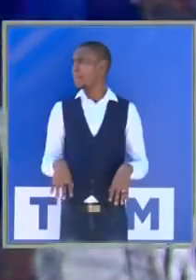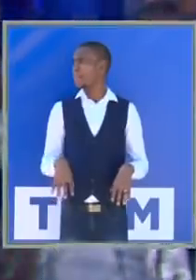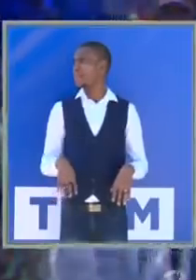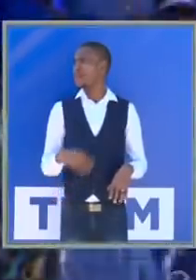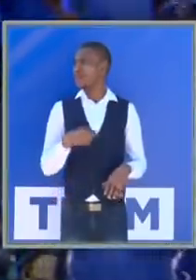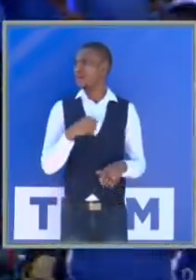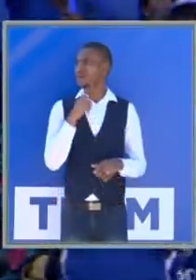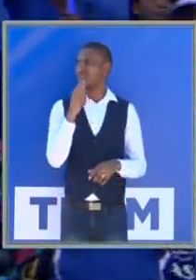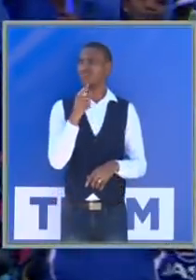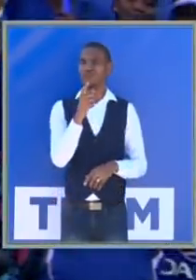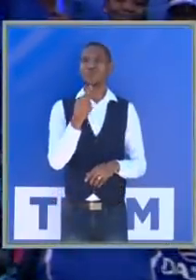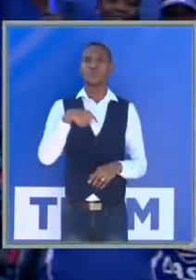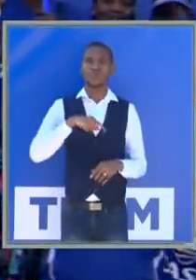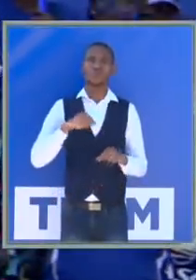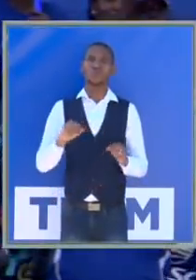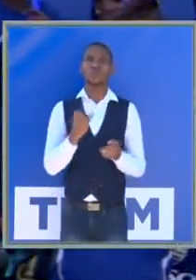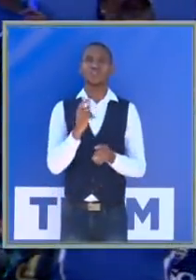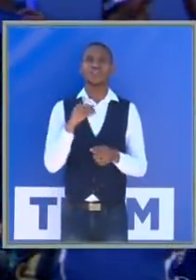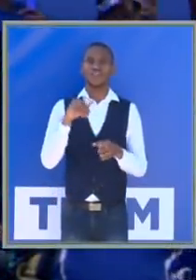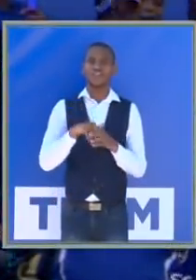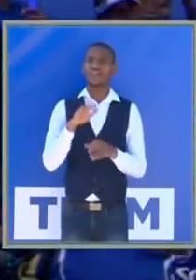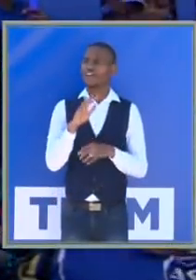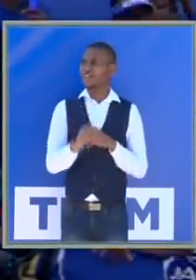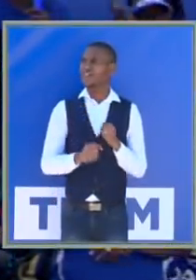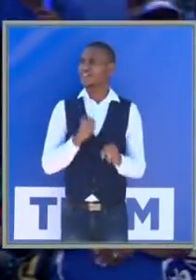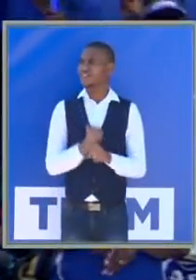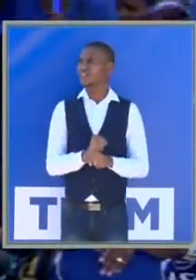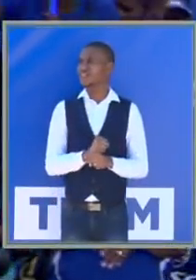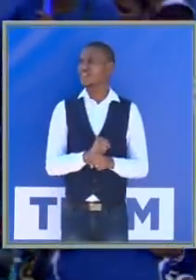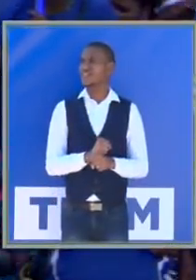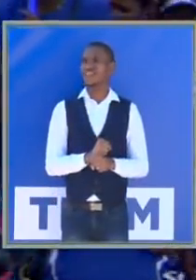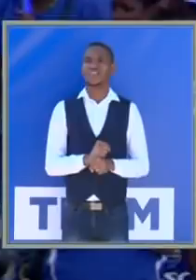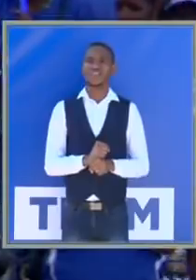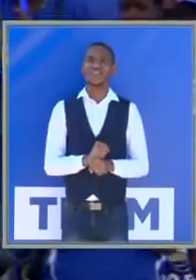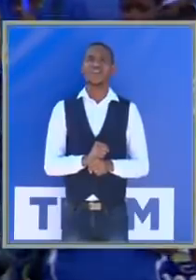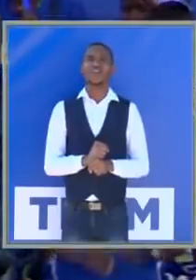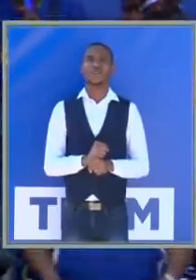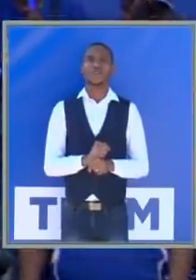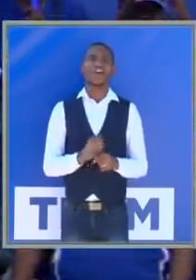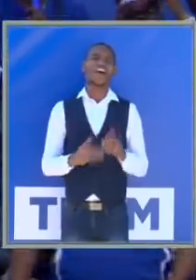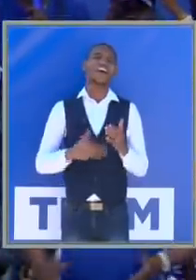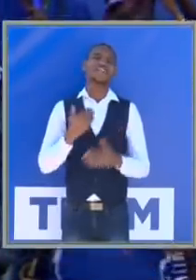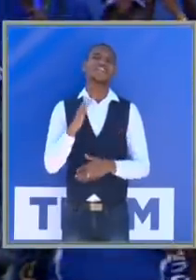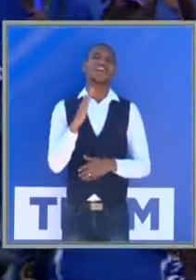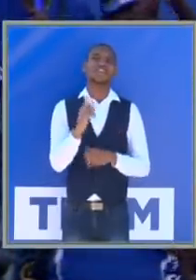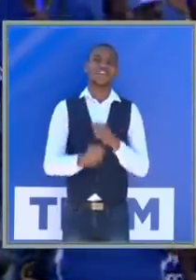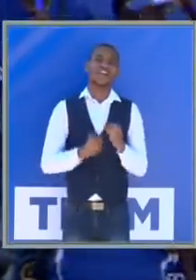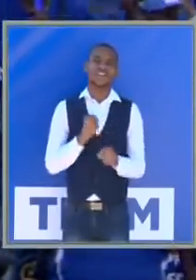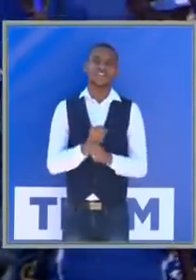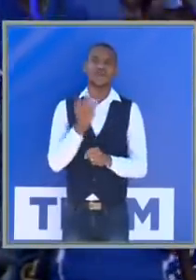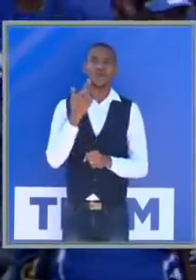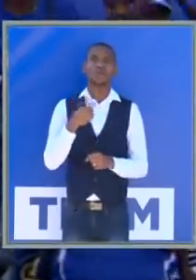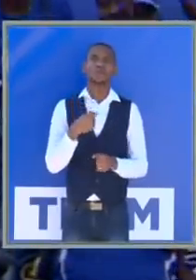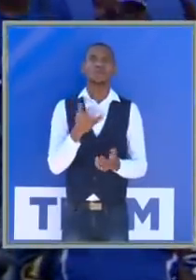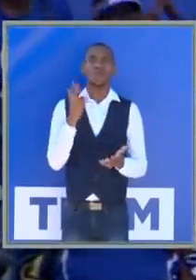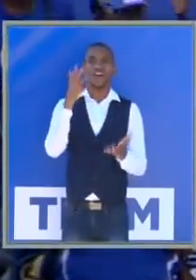And I'm telling you, we're going to do it in 5 years. It's not, after 5 years, when you get